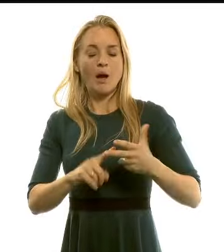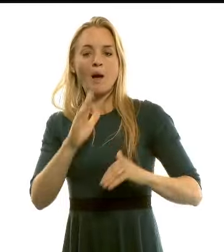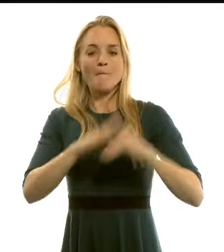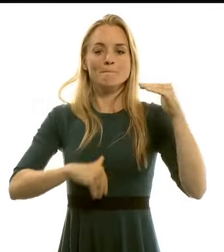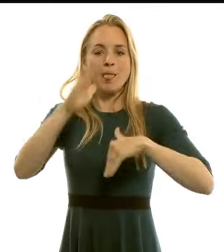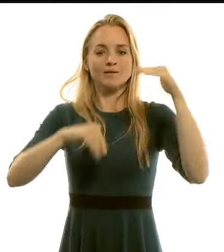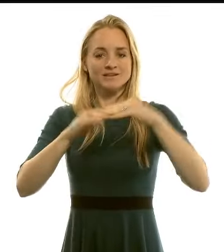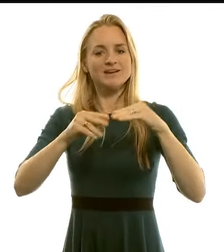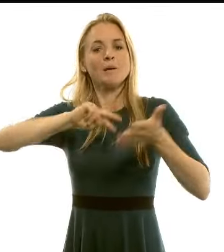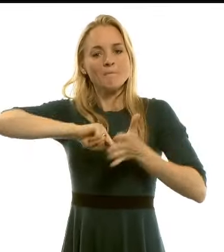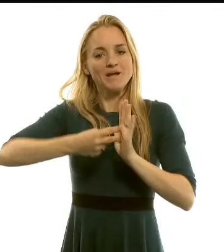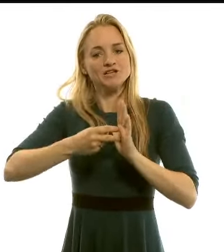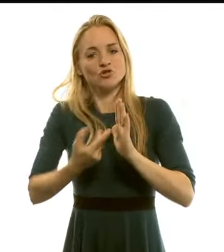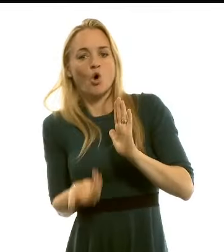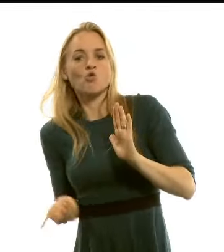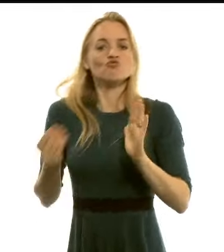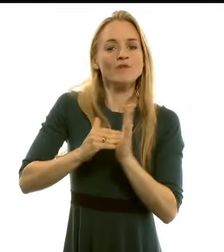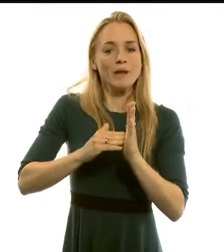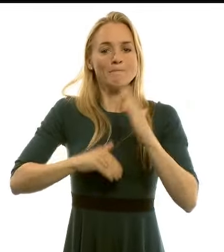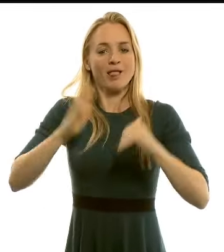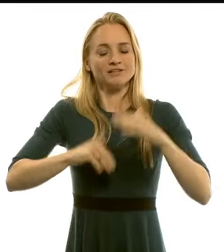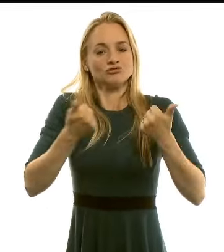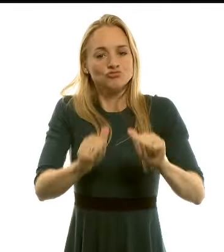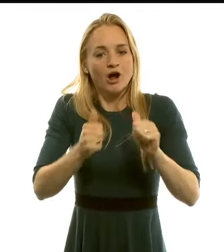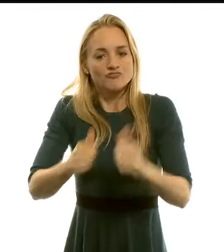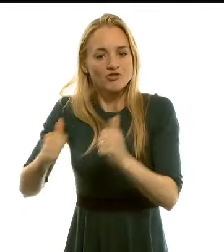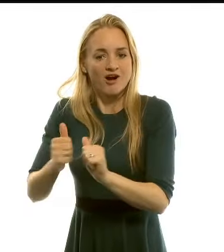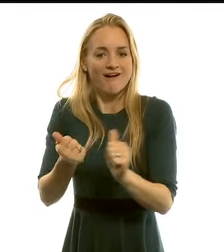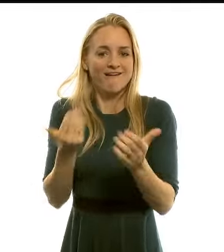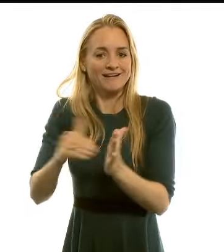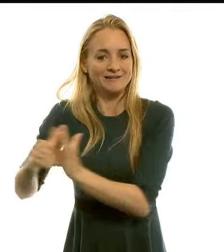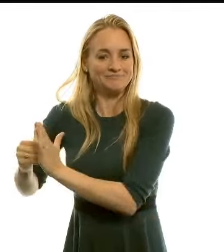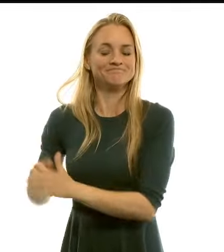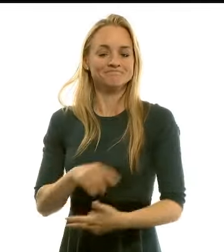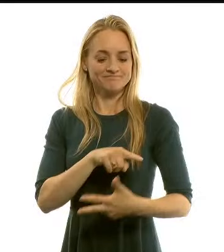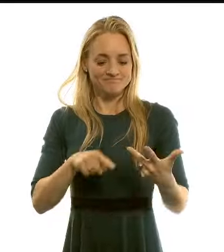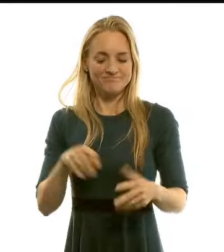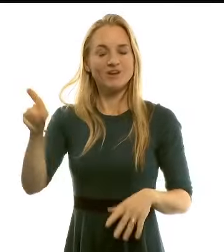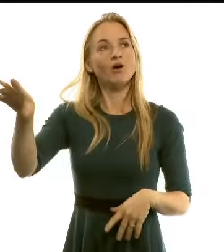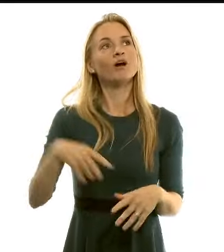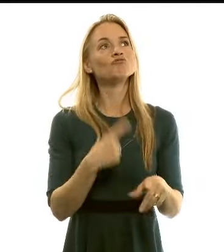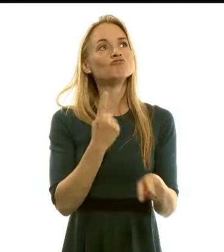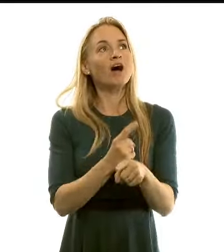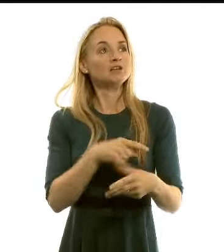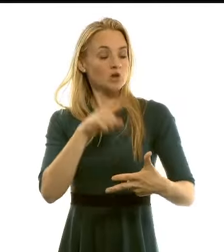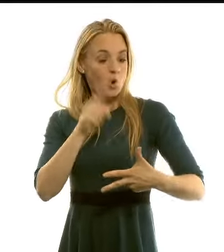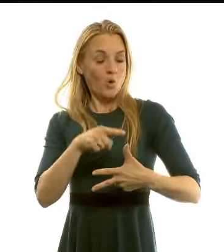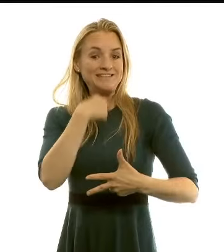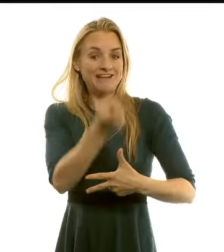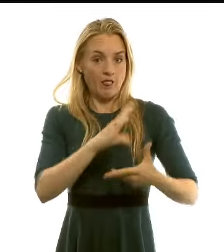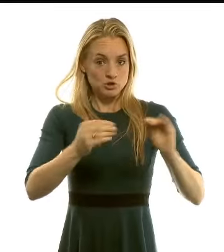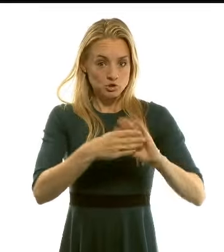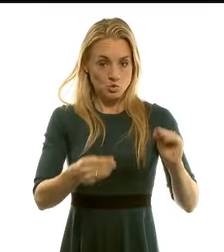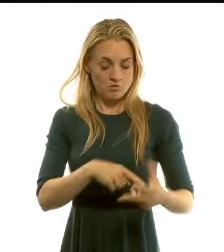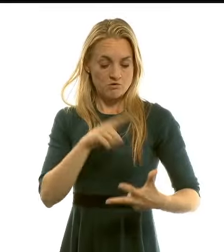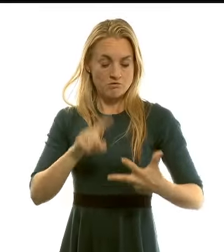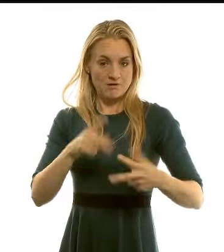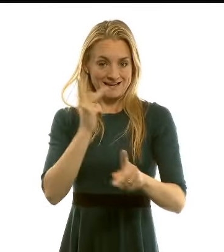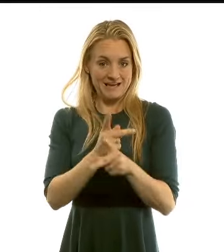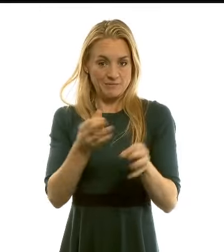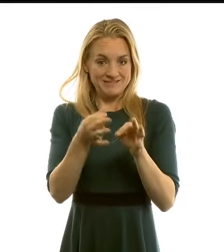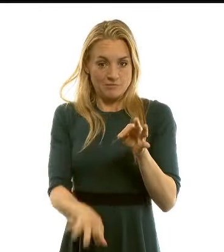Nice. Angus. Tell a story, keep it simple. Building is rebuilding. It's just brilliant